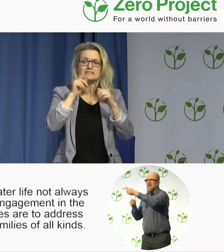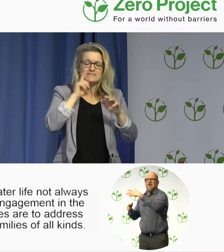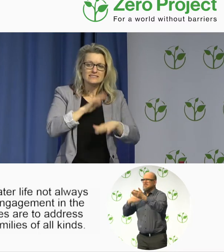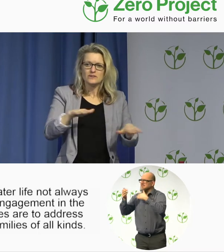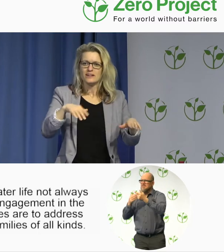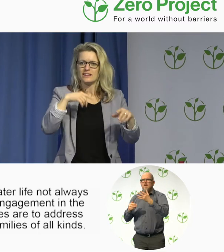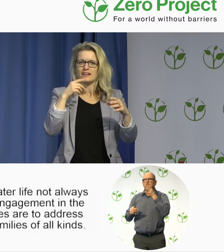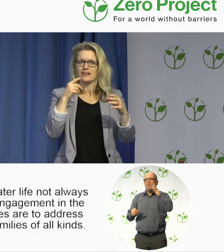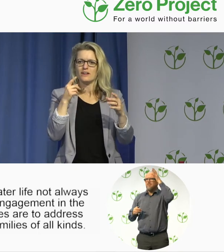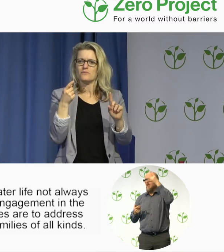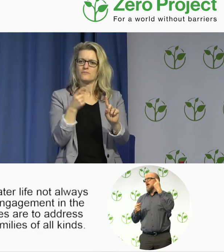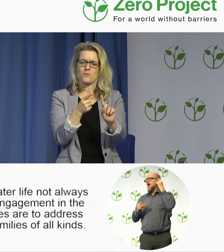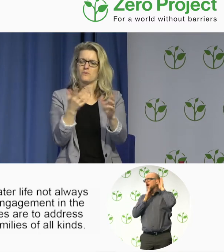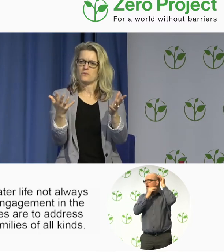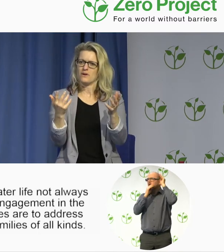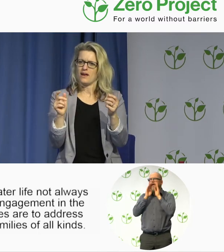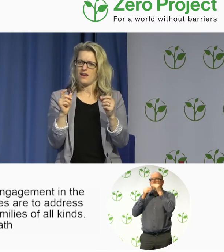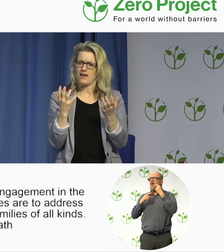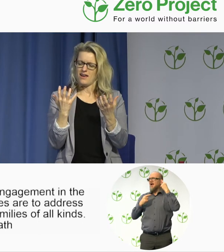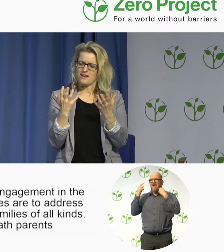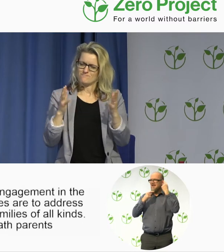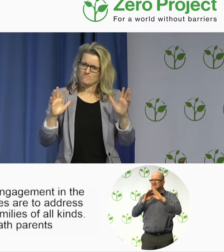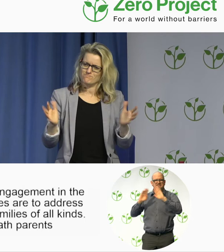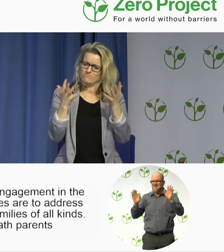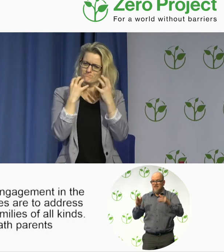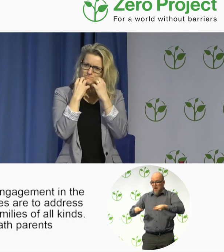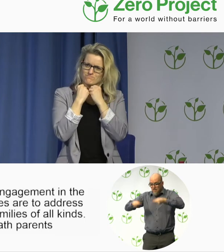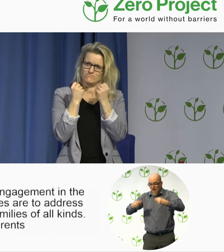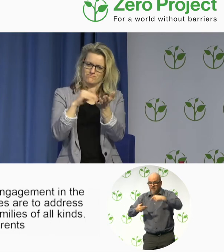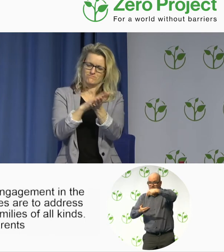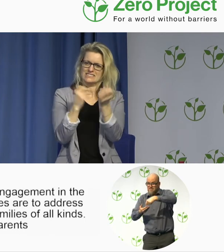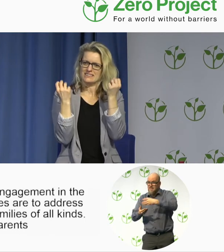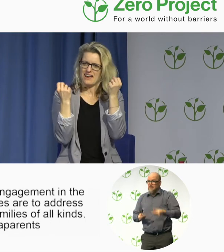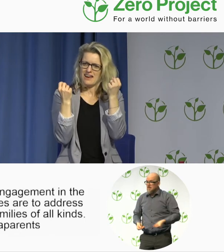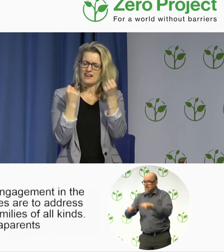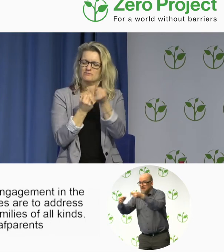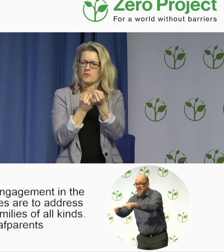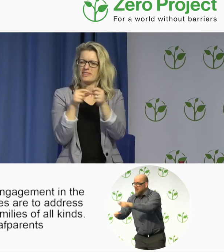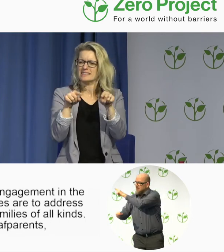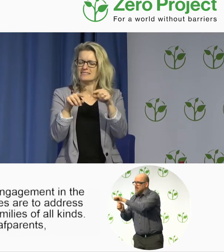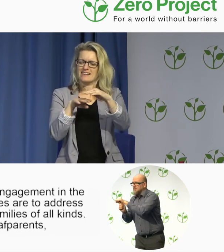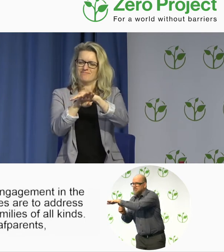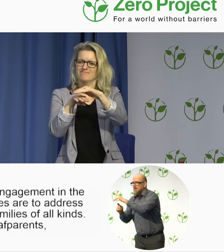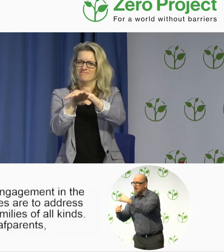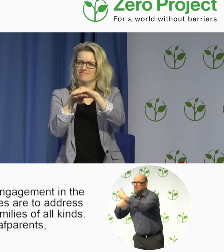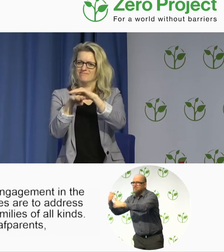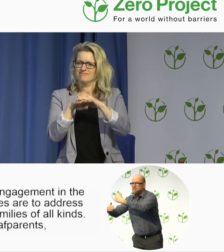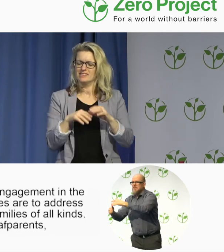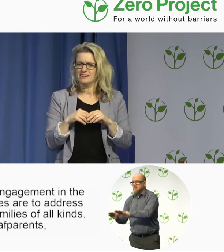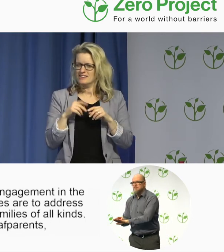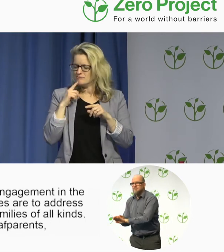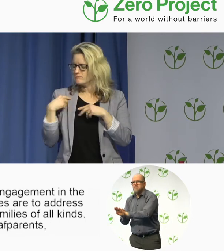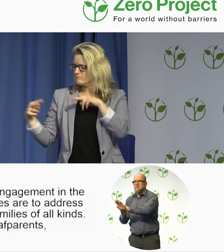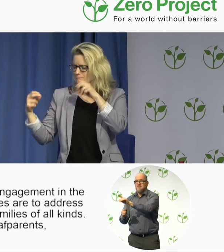kinds, parents with that are hearing with deaf children, deaf parents with hearing children, just to, in general, promote